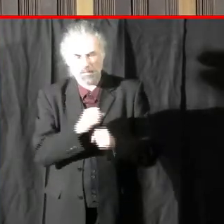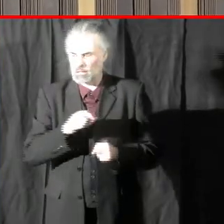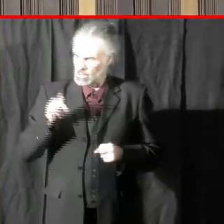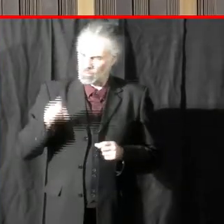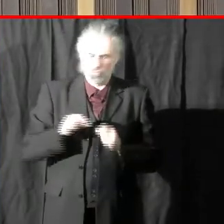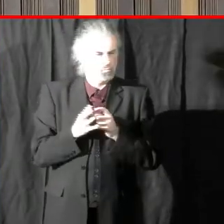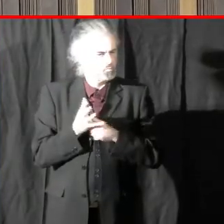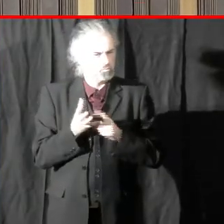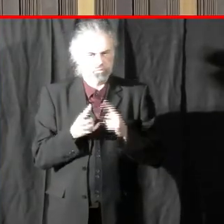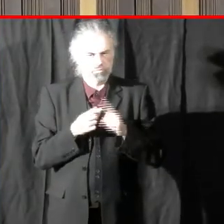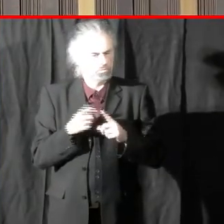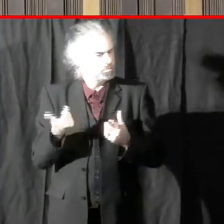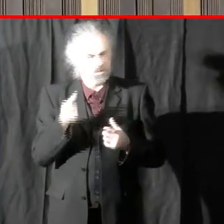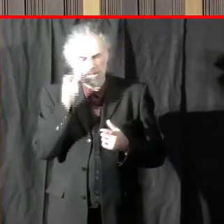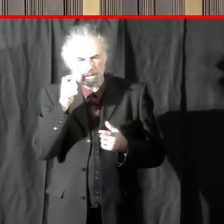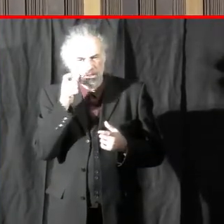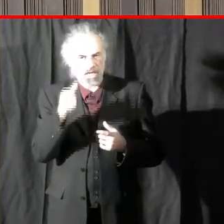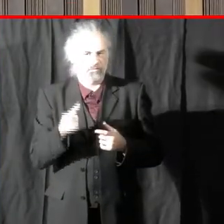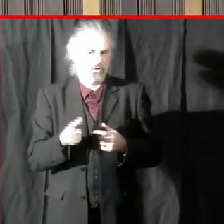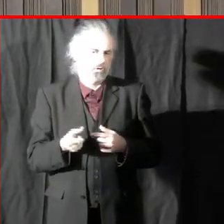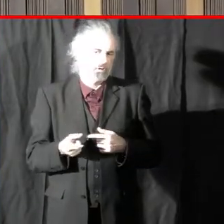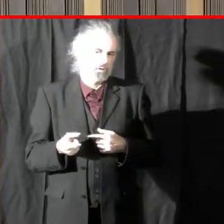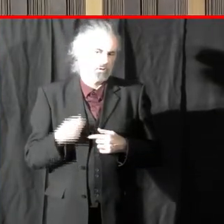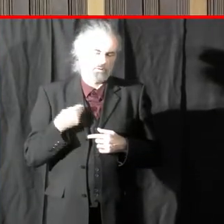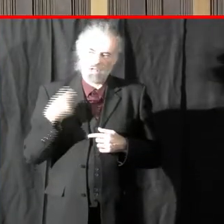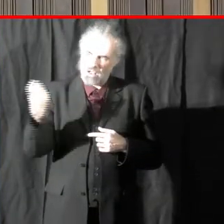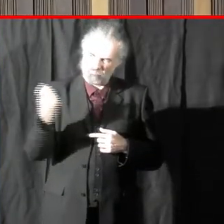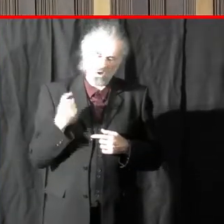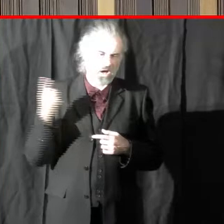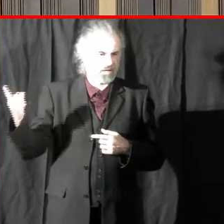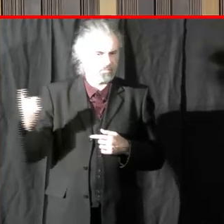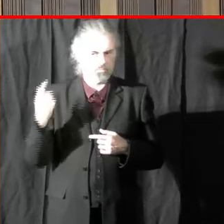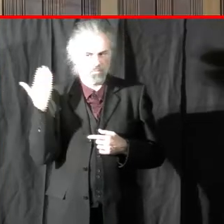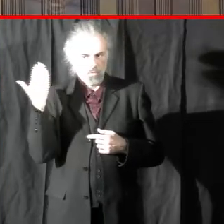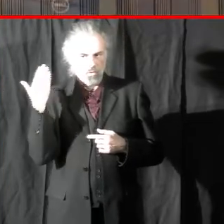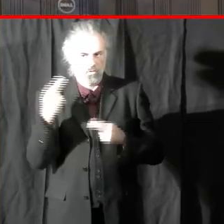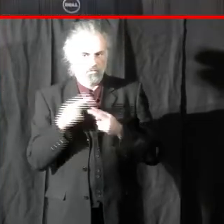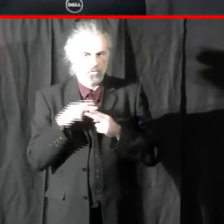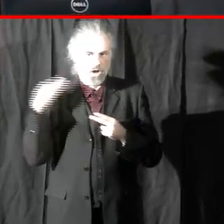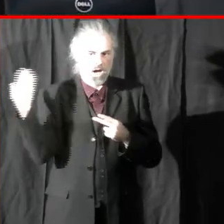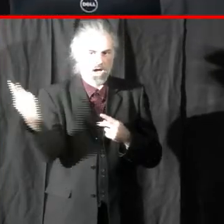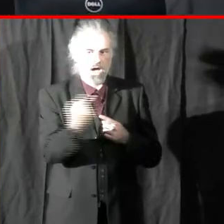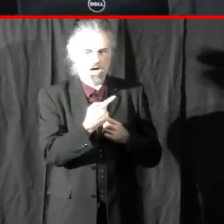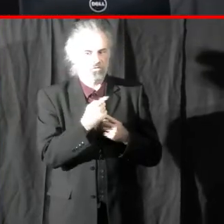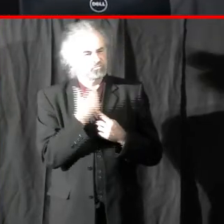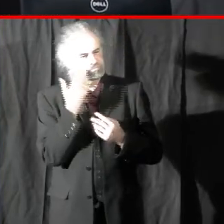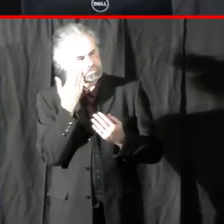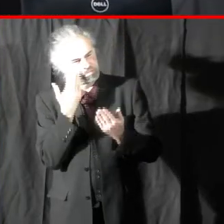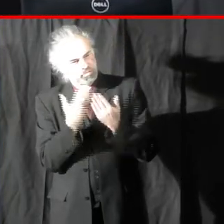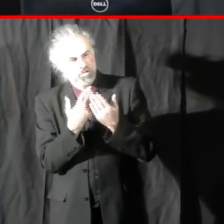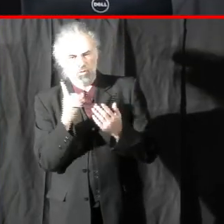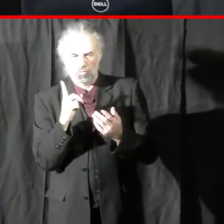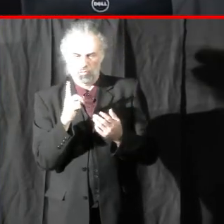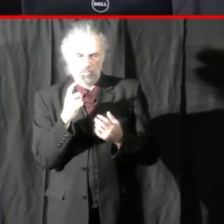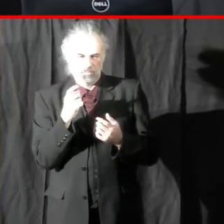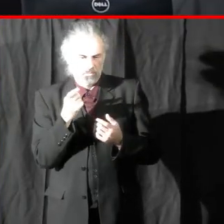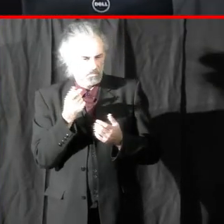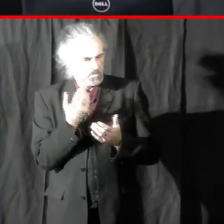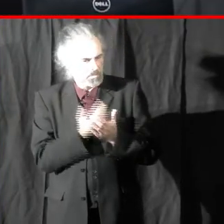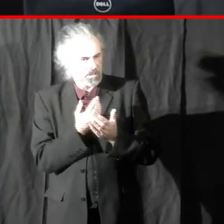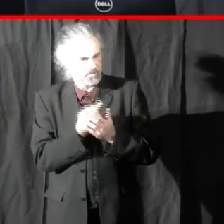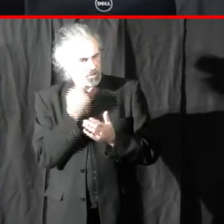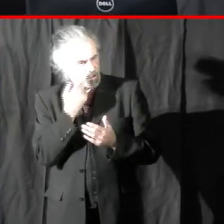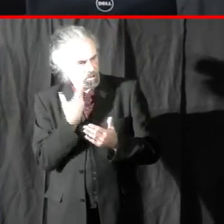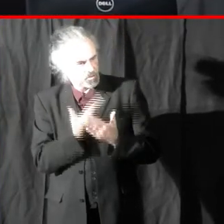for our safety. I've invited Bruce to speak to us all here tonight to address the safety checks that are going on. Bruce, thank